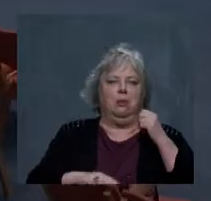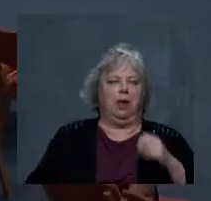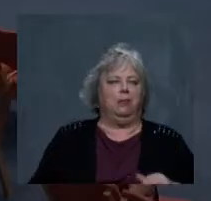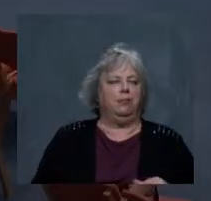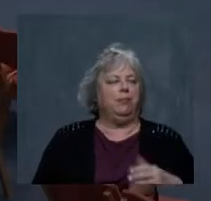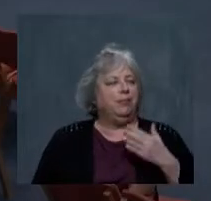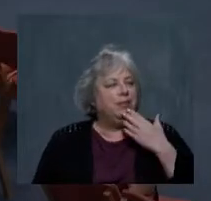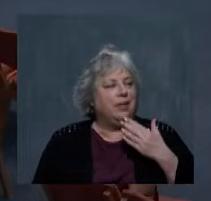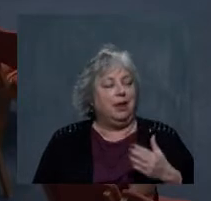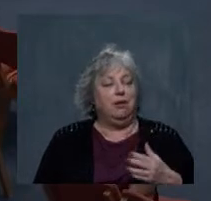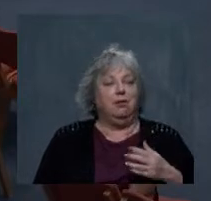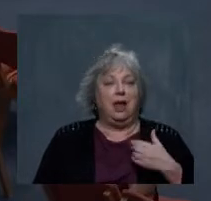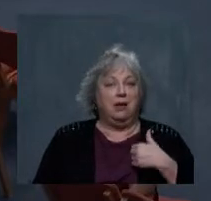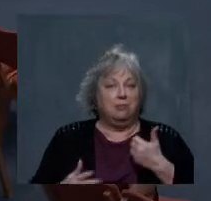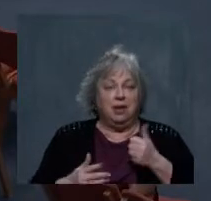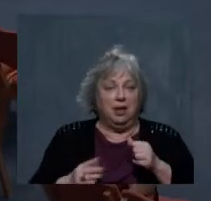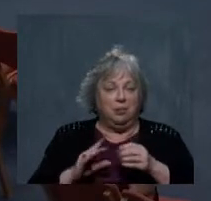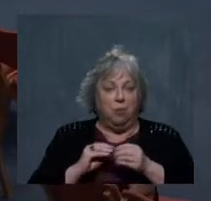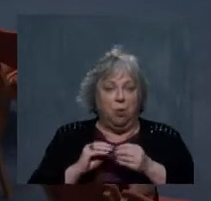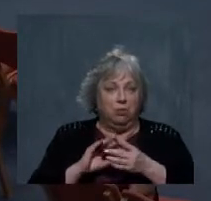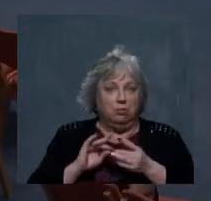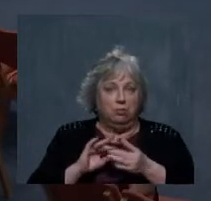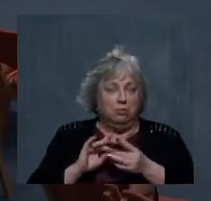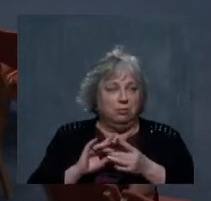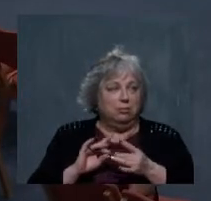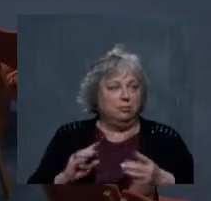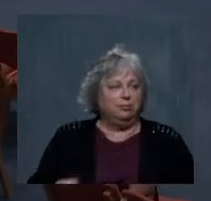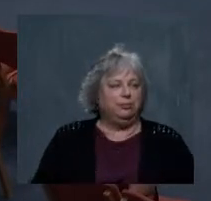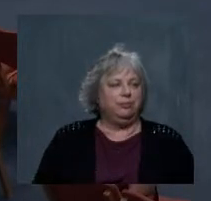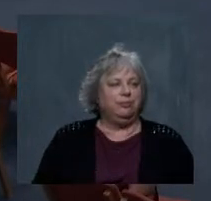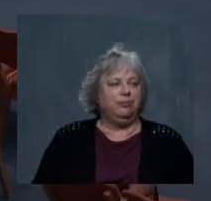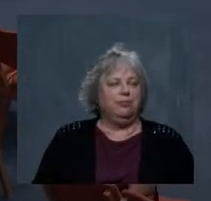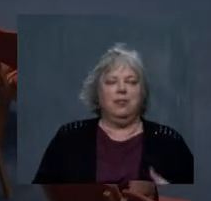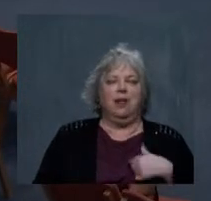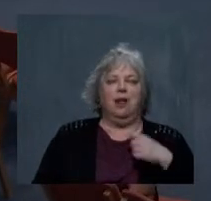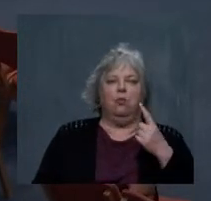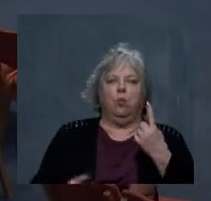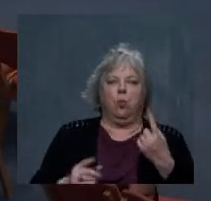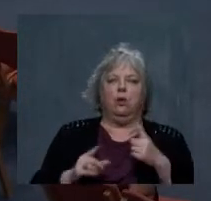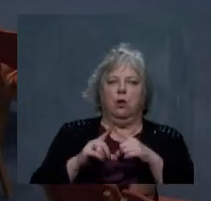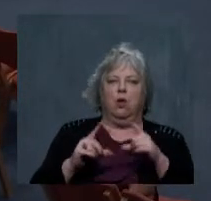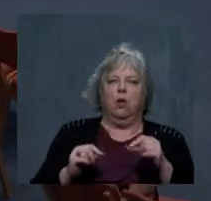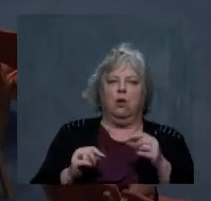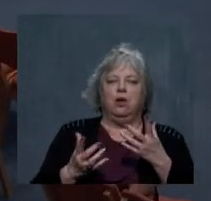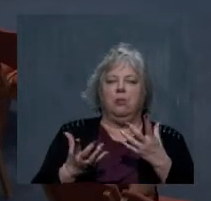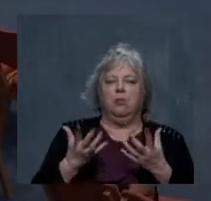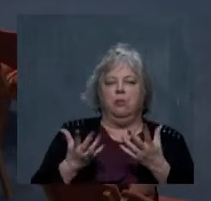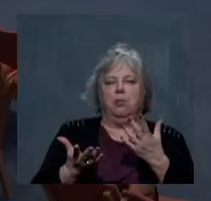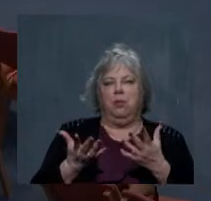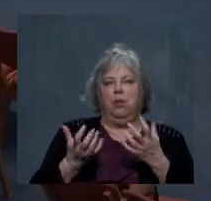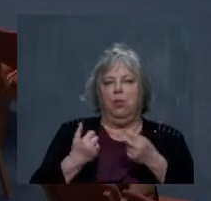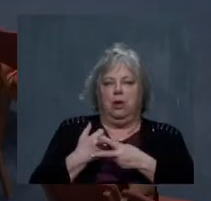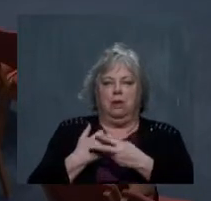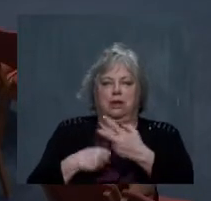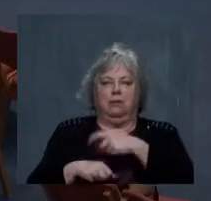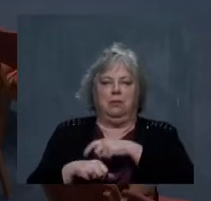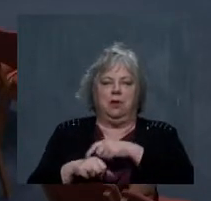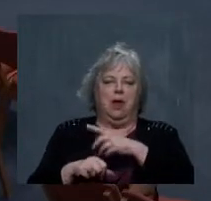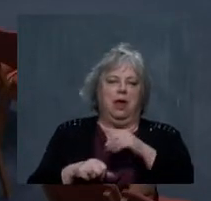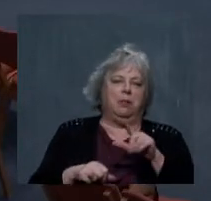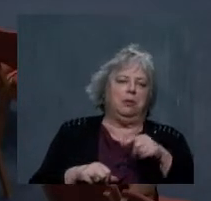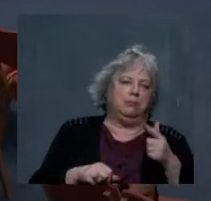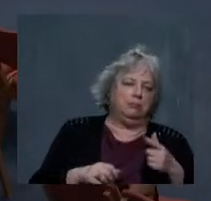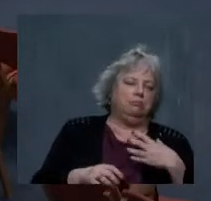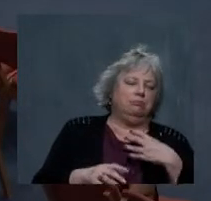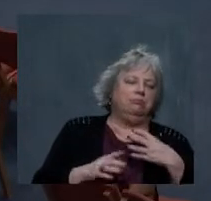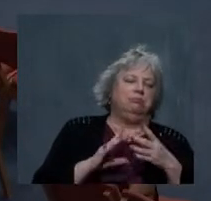Okay. Thank you. Yeah, have anything else you want to say? You may want, I have a card on this. You may want to speak to their issues after they get up